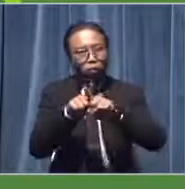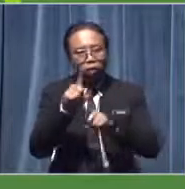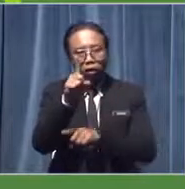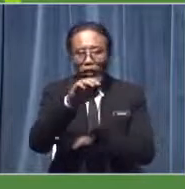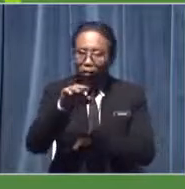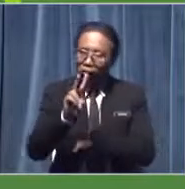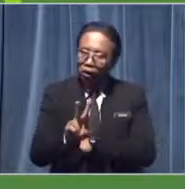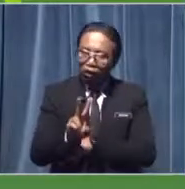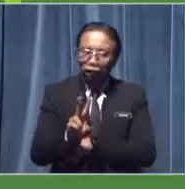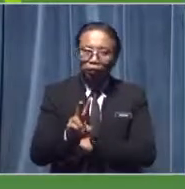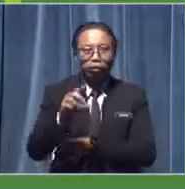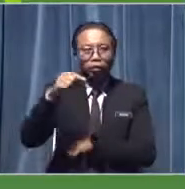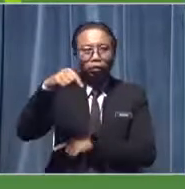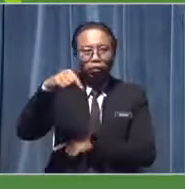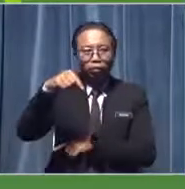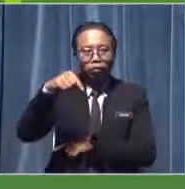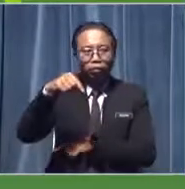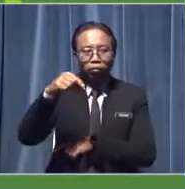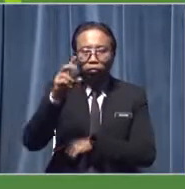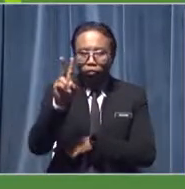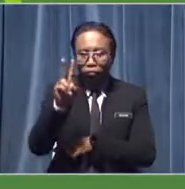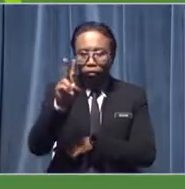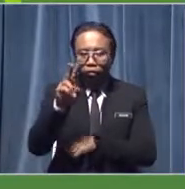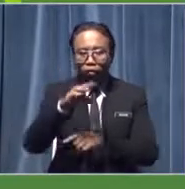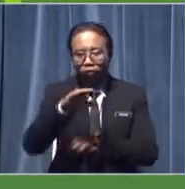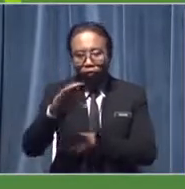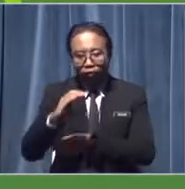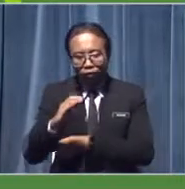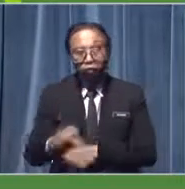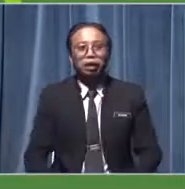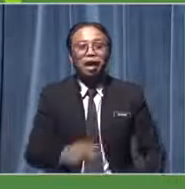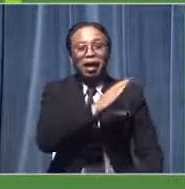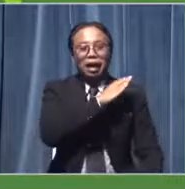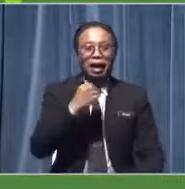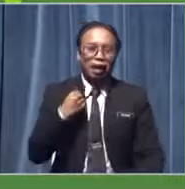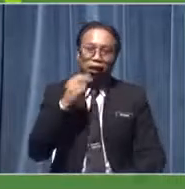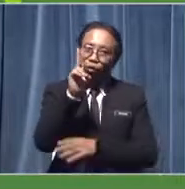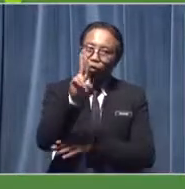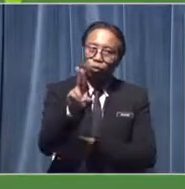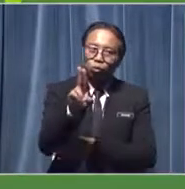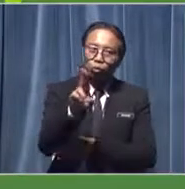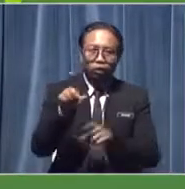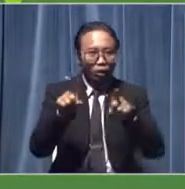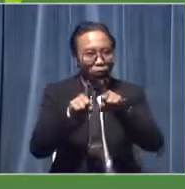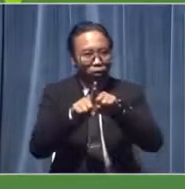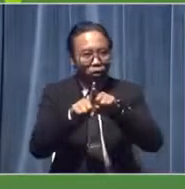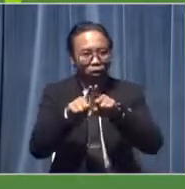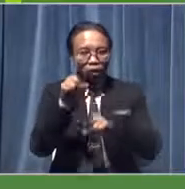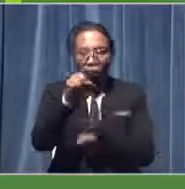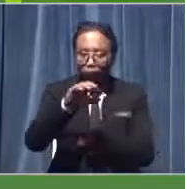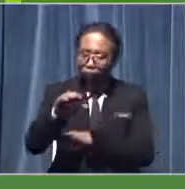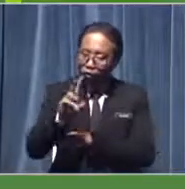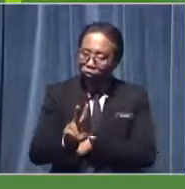half Q square over C, and U equals